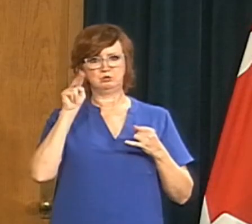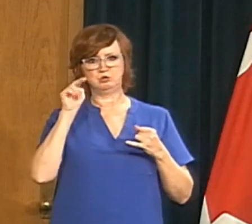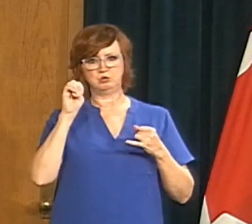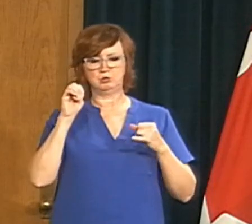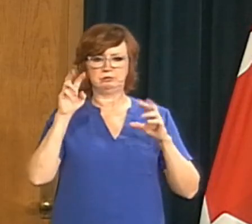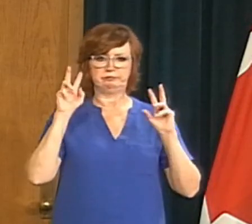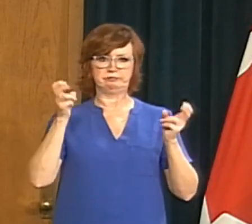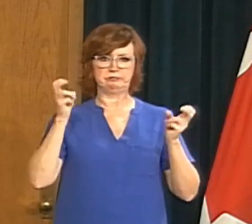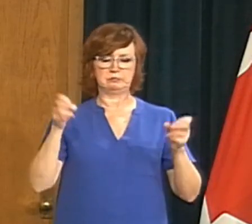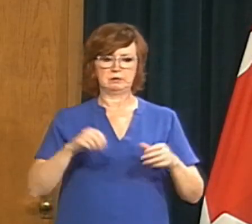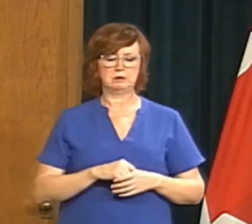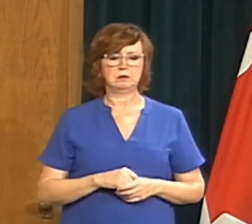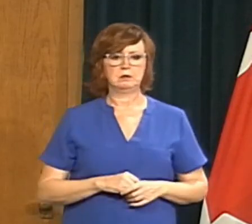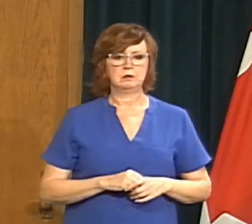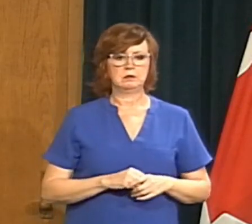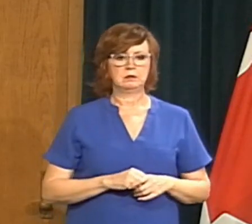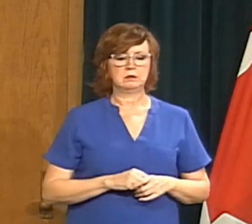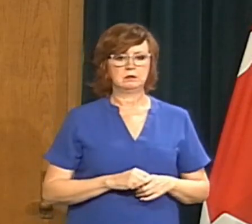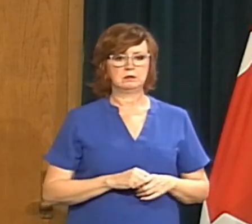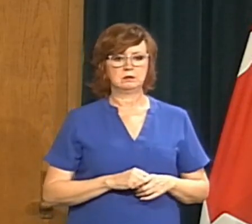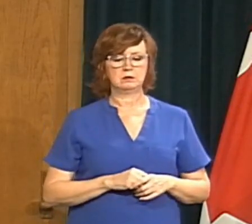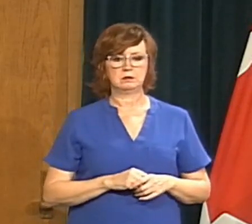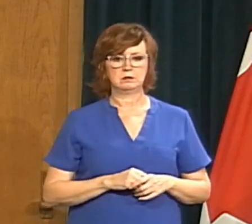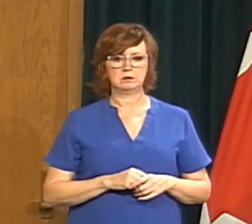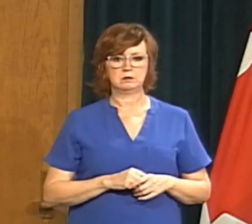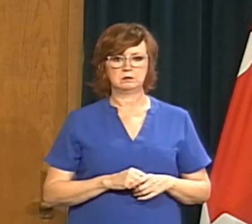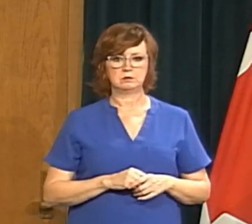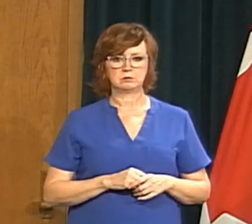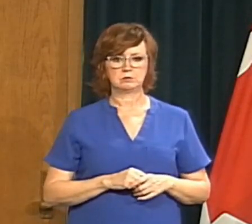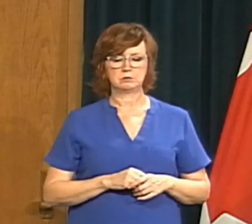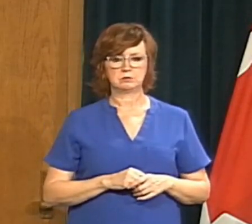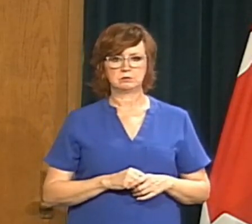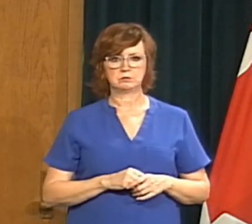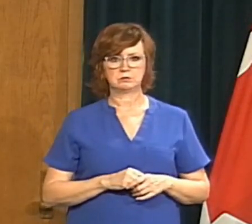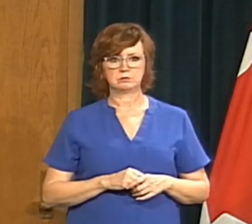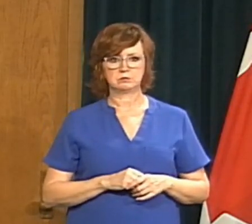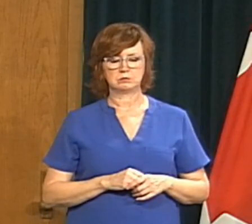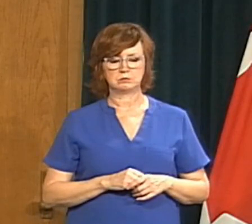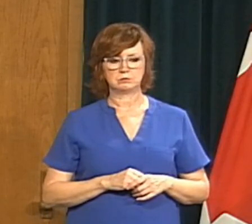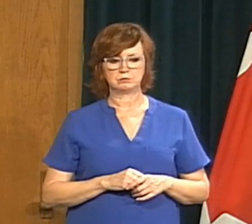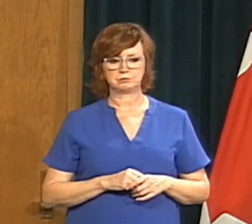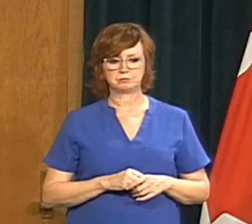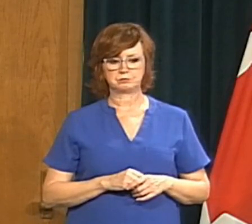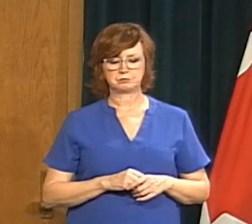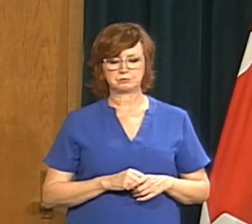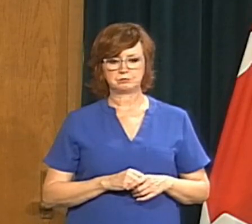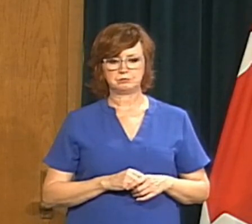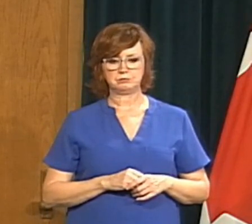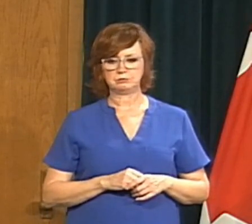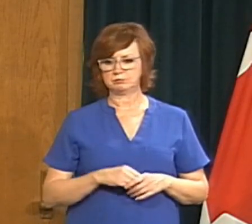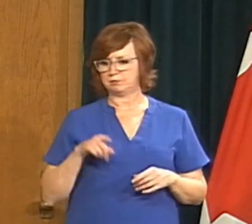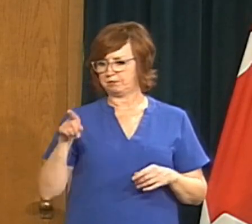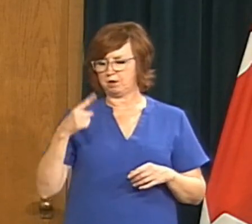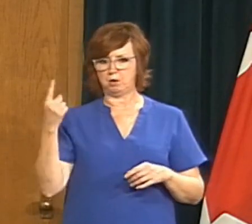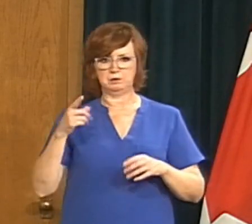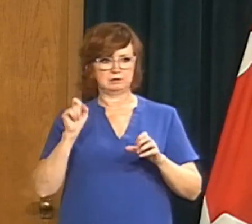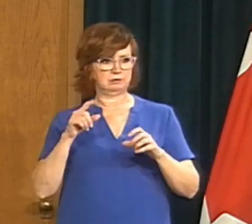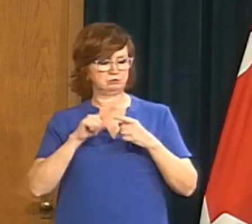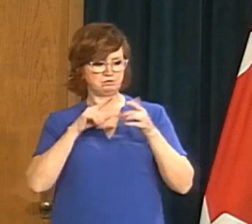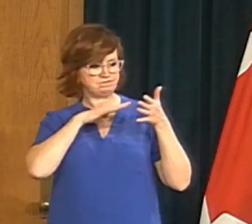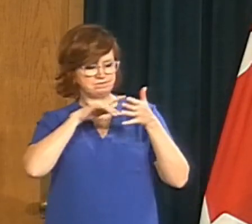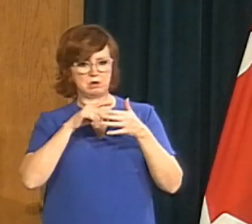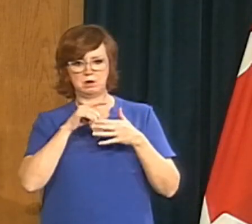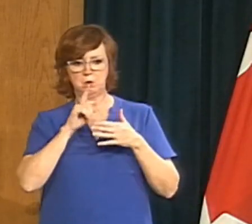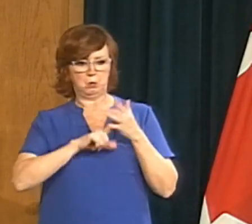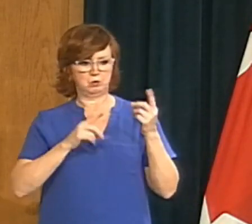normal decisions that would be made as they would be in any other year as to how their child care needs are being met throughout the